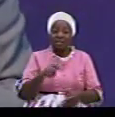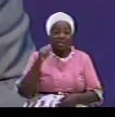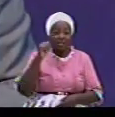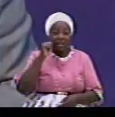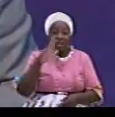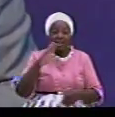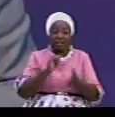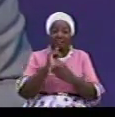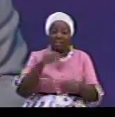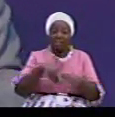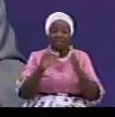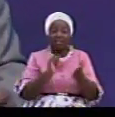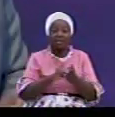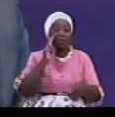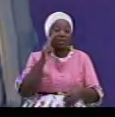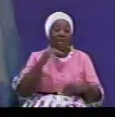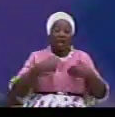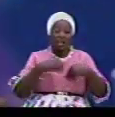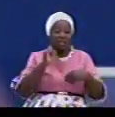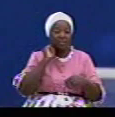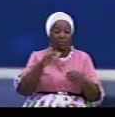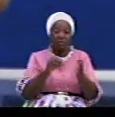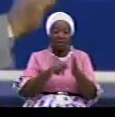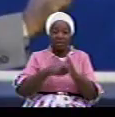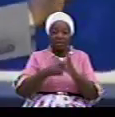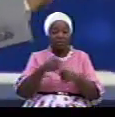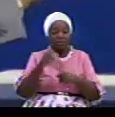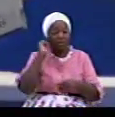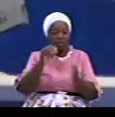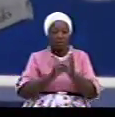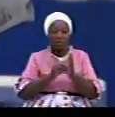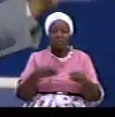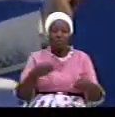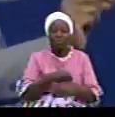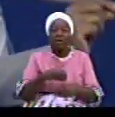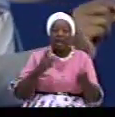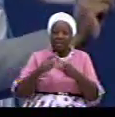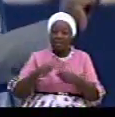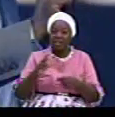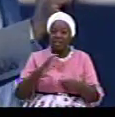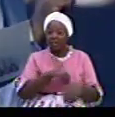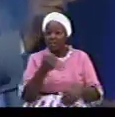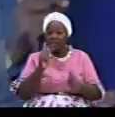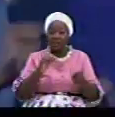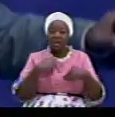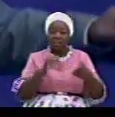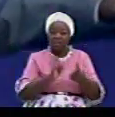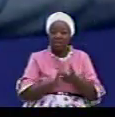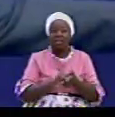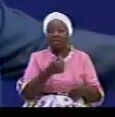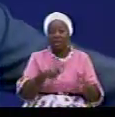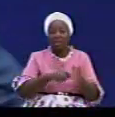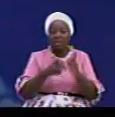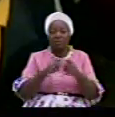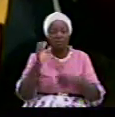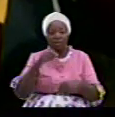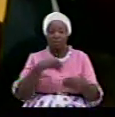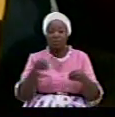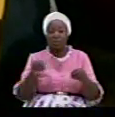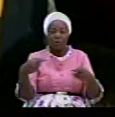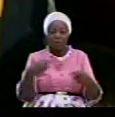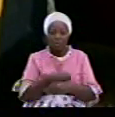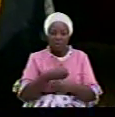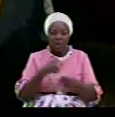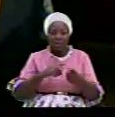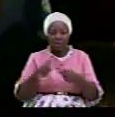his own room. And then another one has another key to their own room. Another one, another